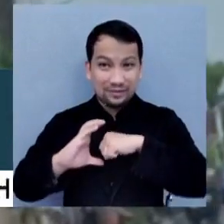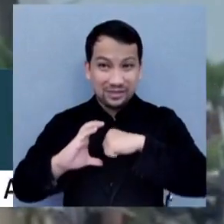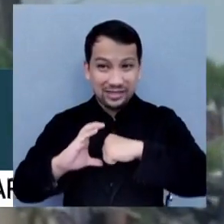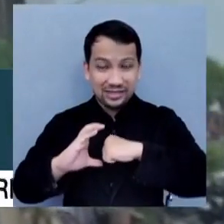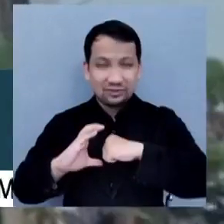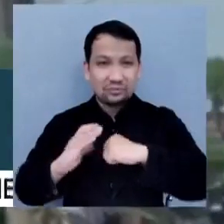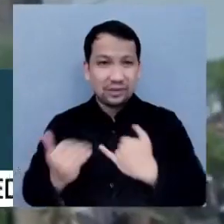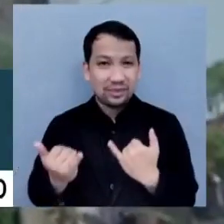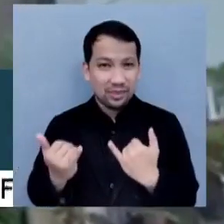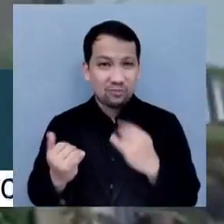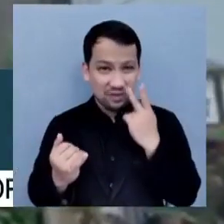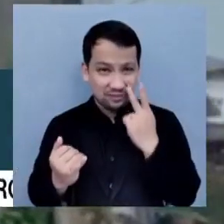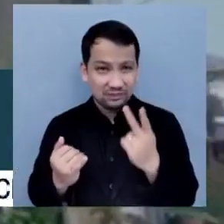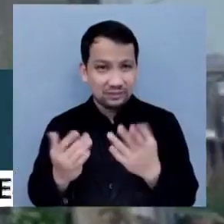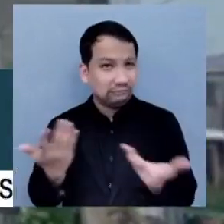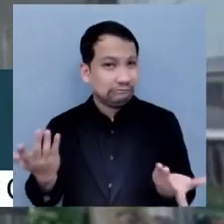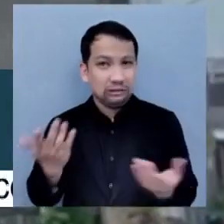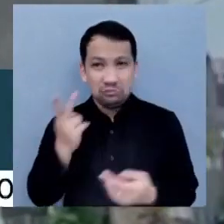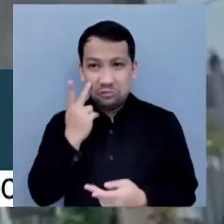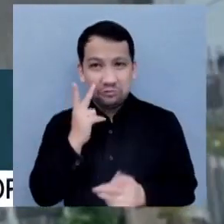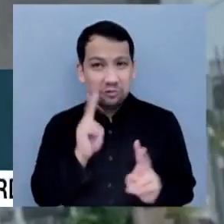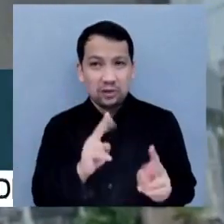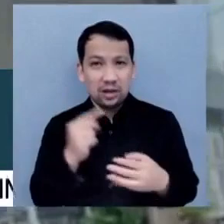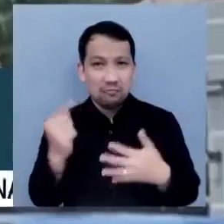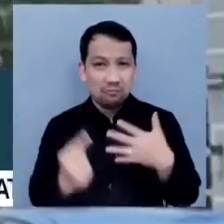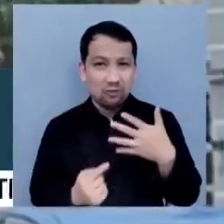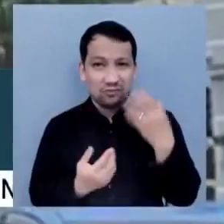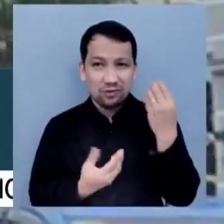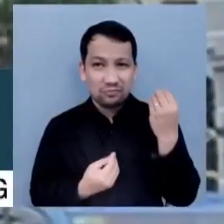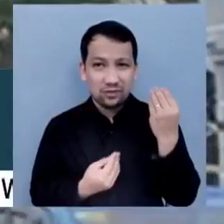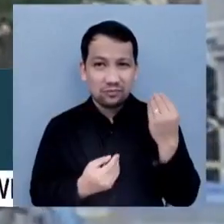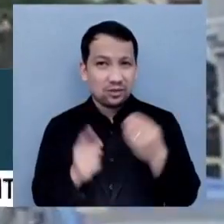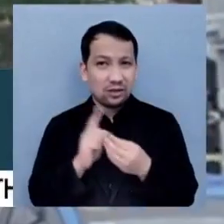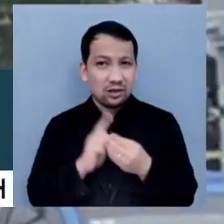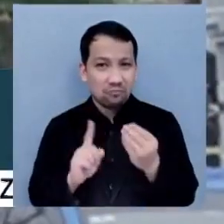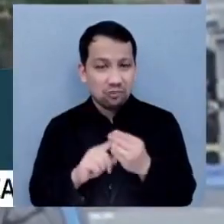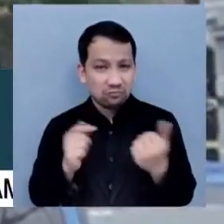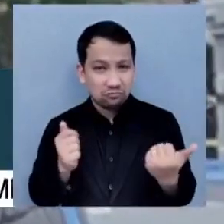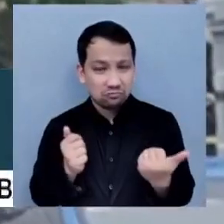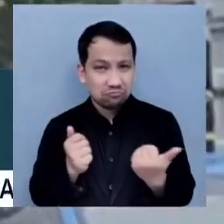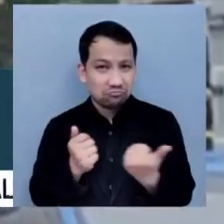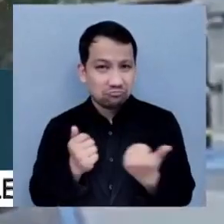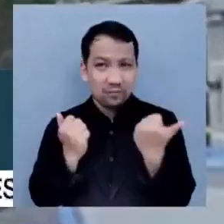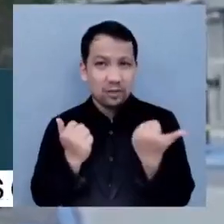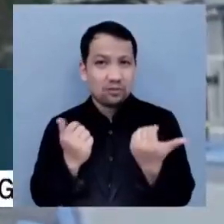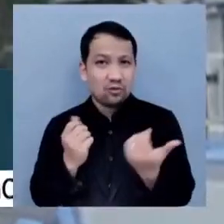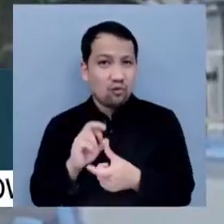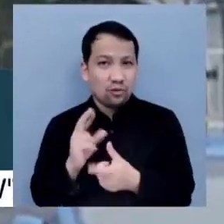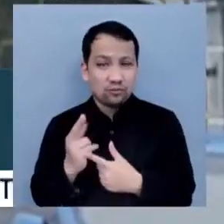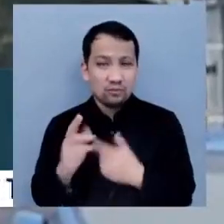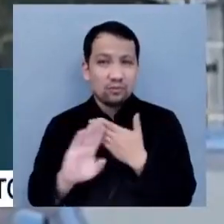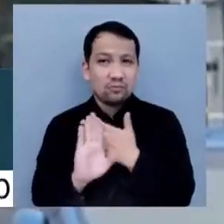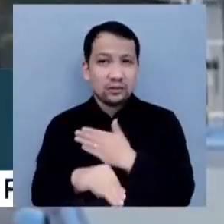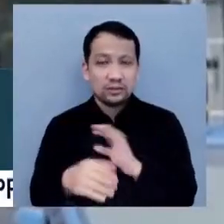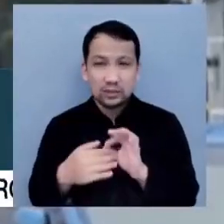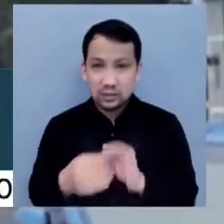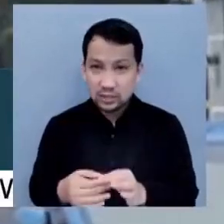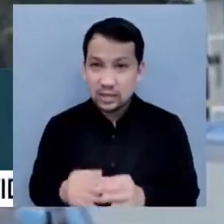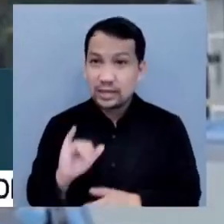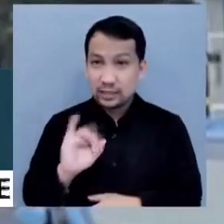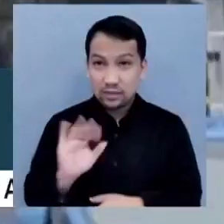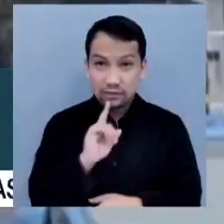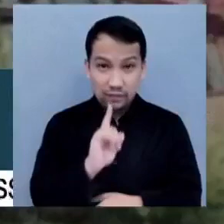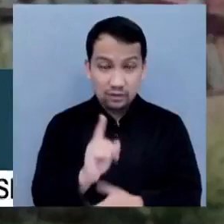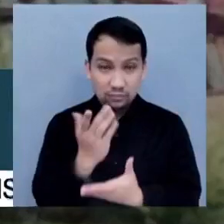we don't have any details yet of such incidents, but I will get back to you when I get